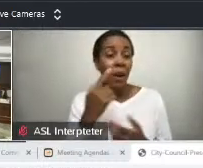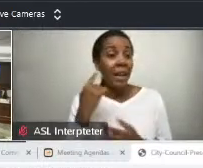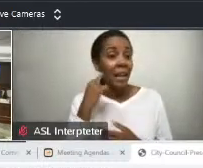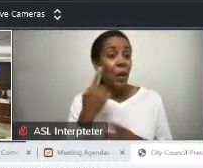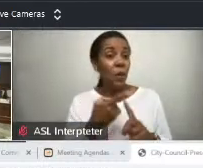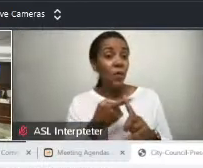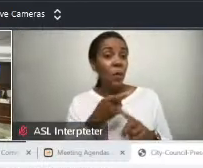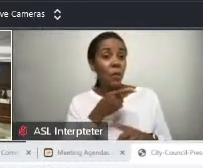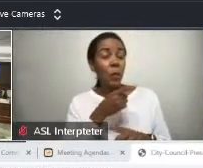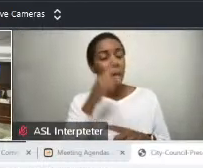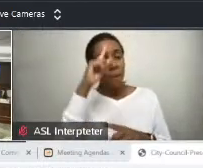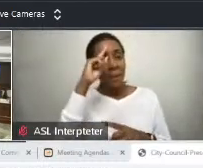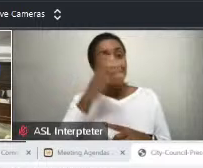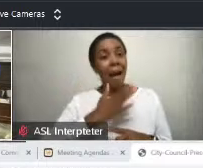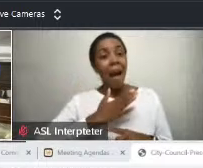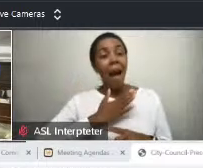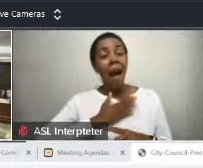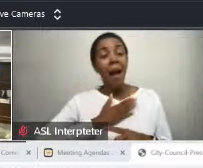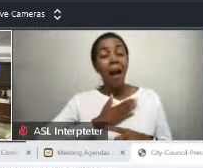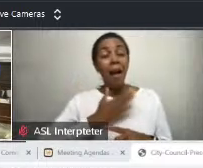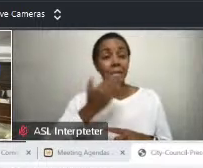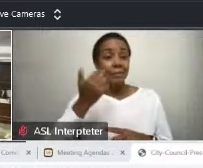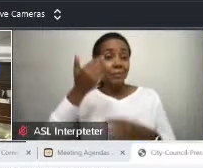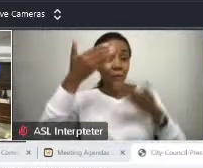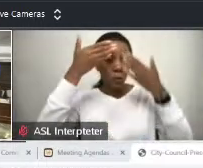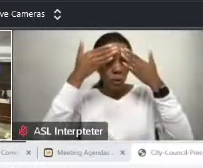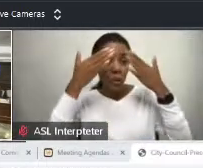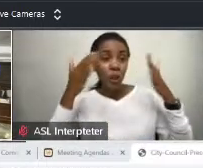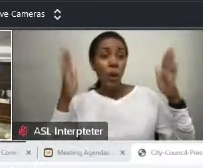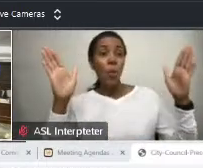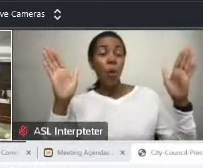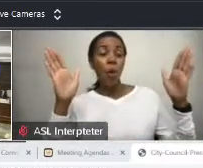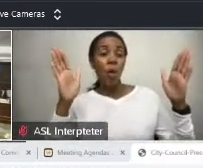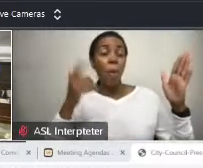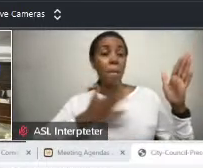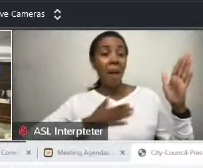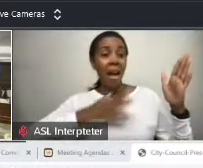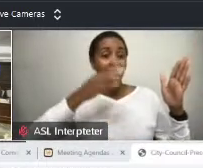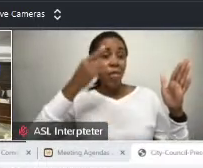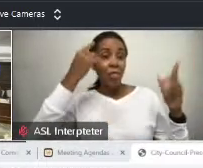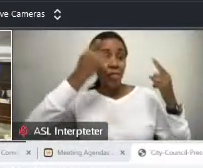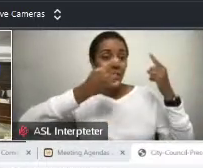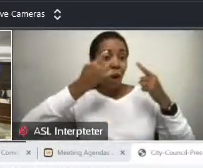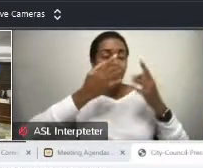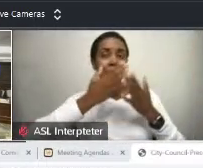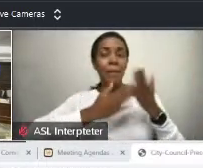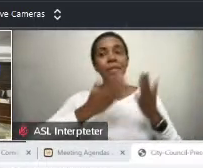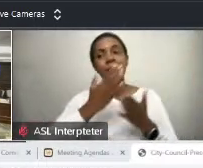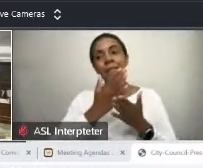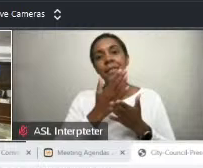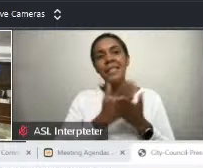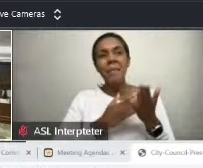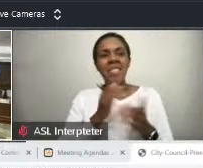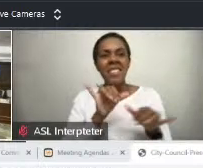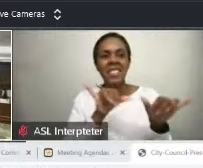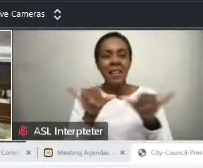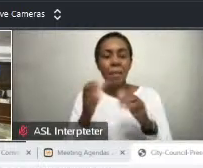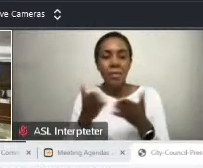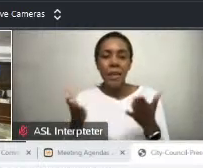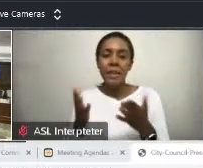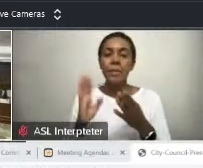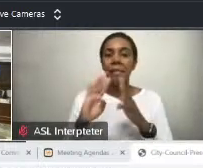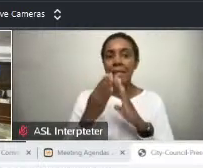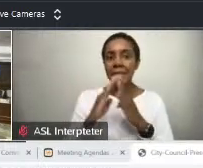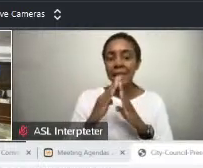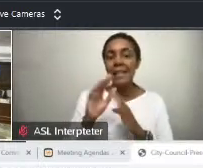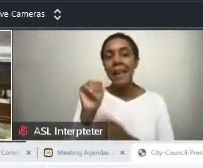my generally what I think about this. I think you noticed some of the same points I would know. I would talk about, you know, this is a city-owned asset.